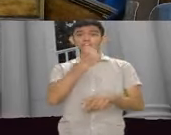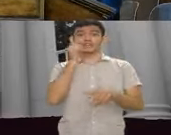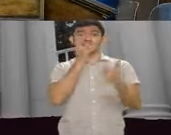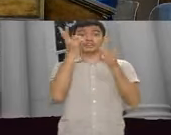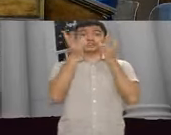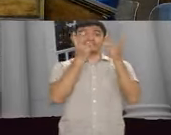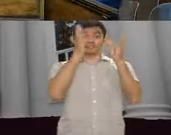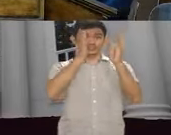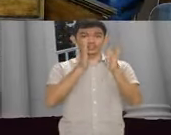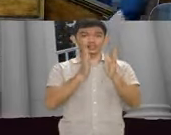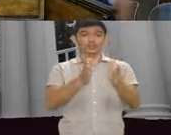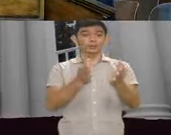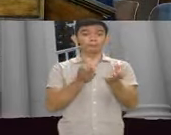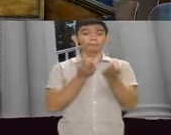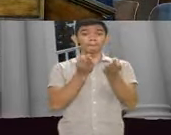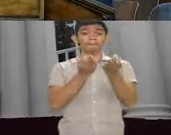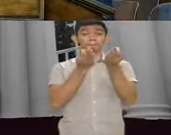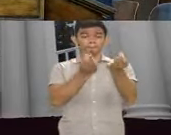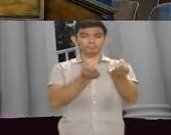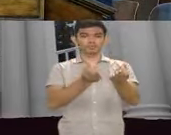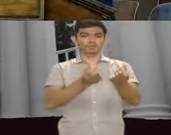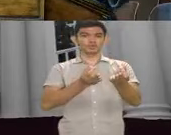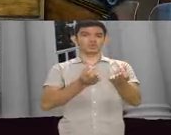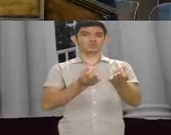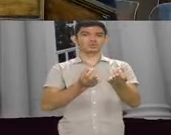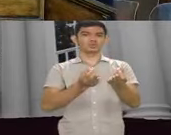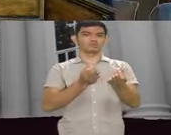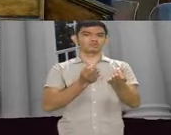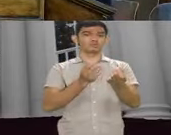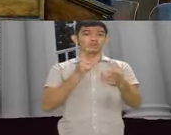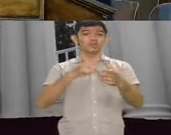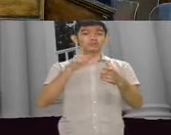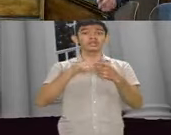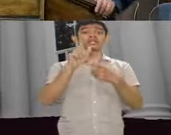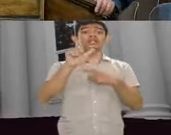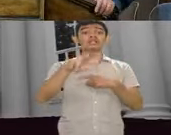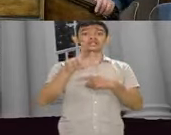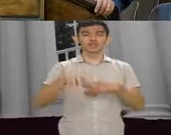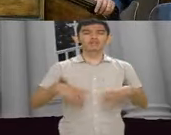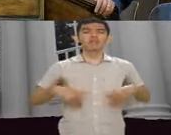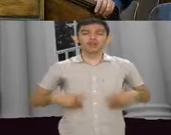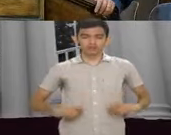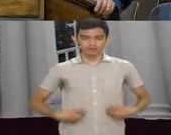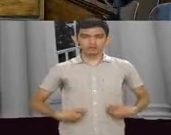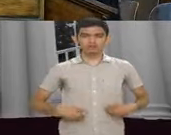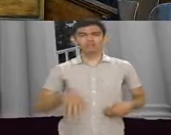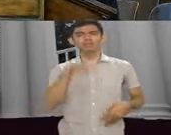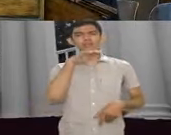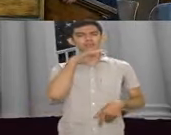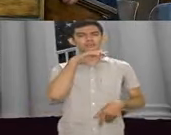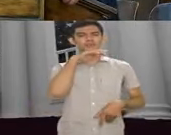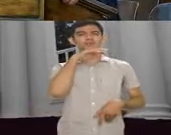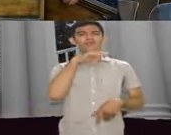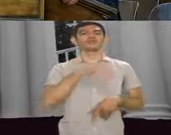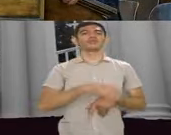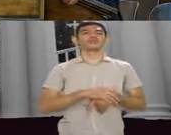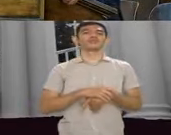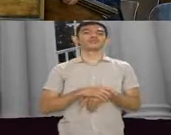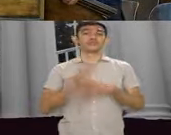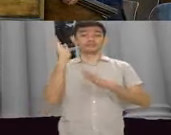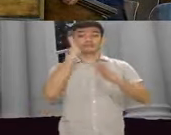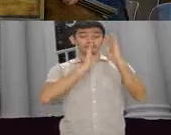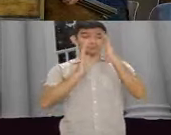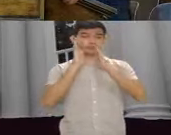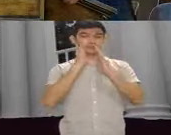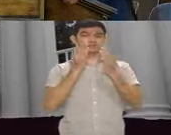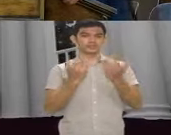a lot of your time, a lot of your energy. Nga ikaw mismo, wala nakakaatiman sa imong kagulingon. This was the